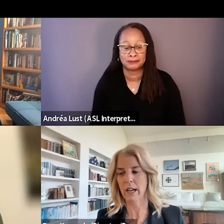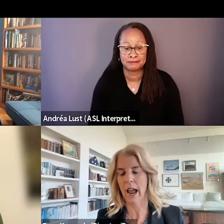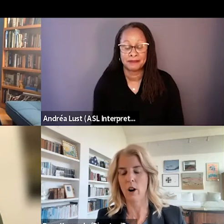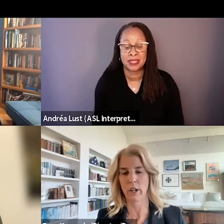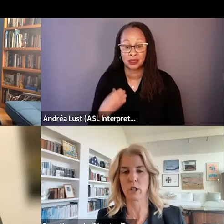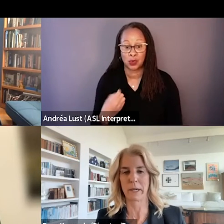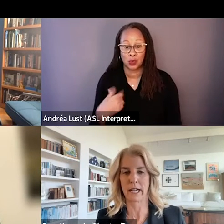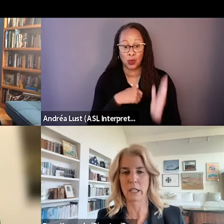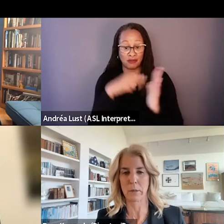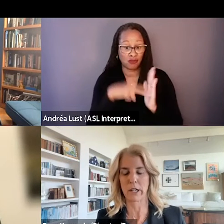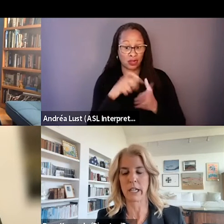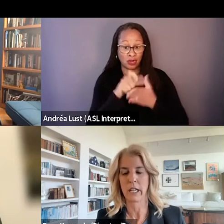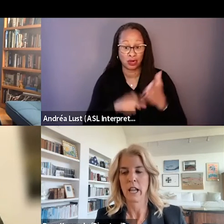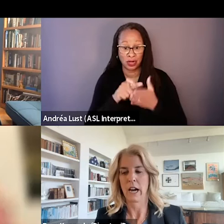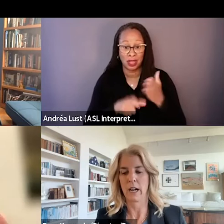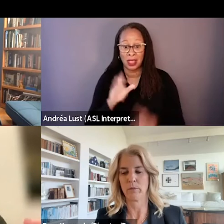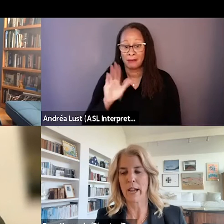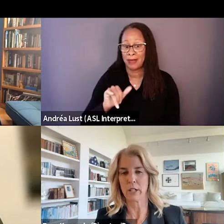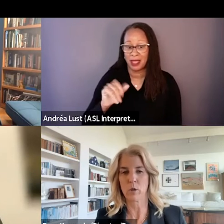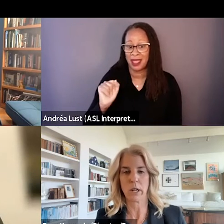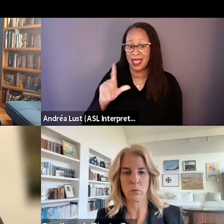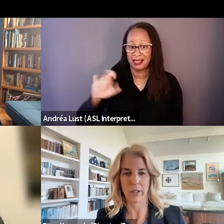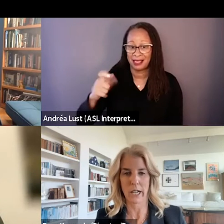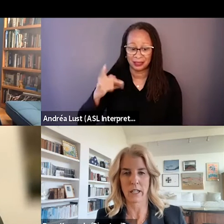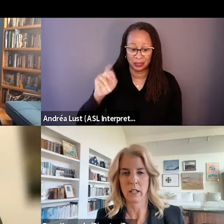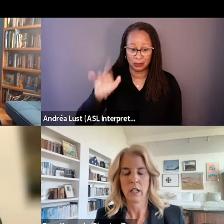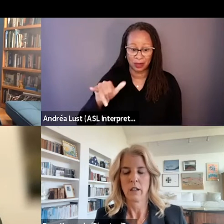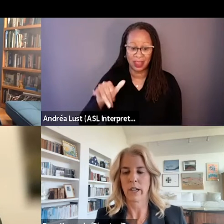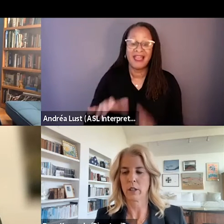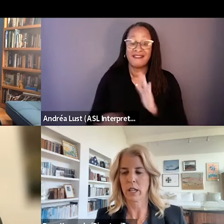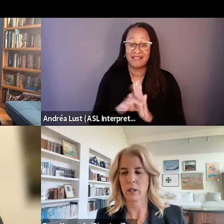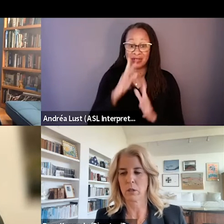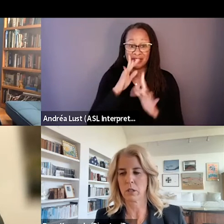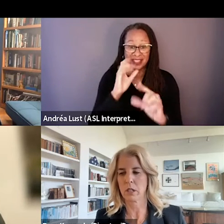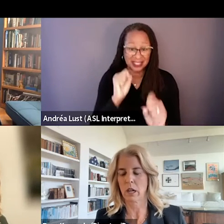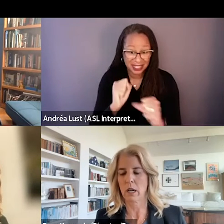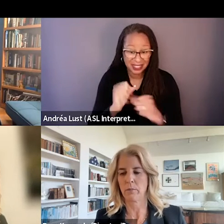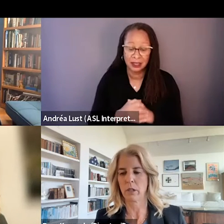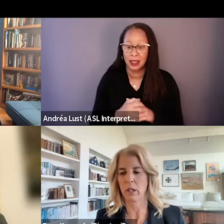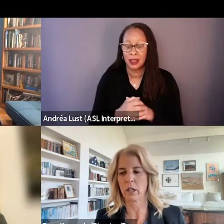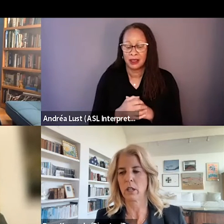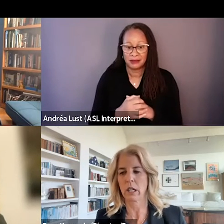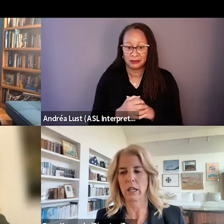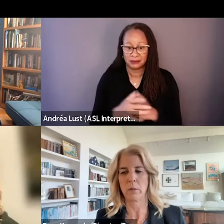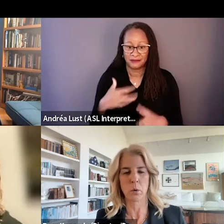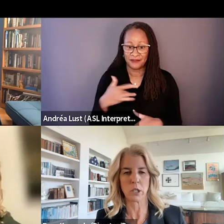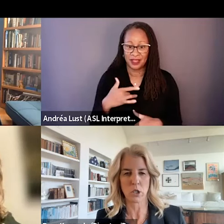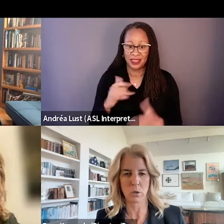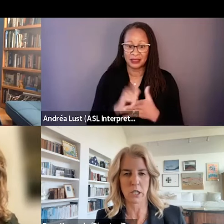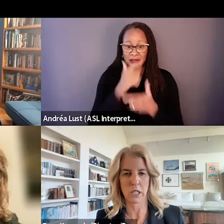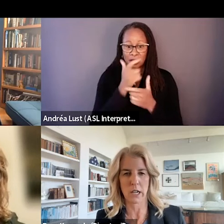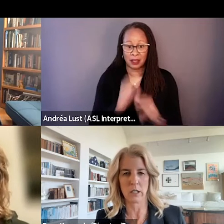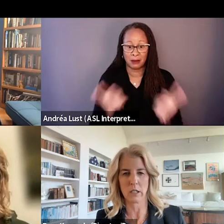read that article by Alex Perry, found it quite riveting. Felt that it was an